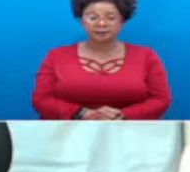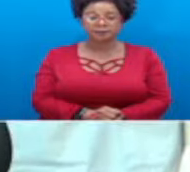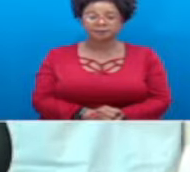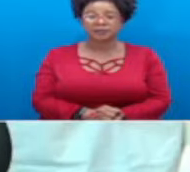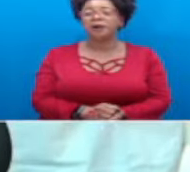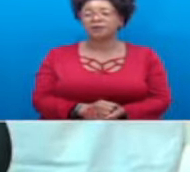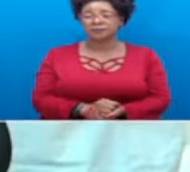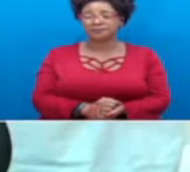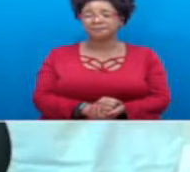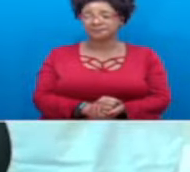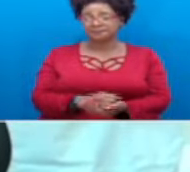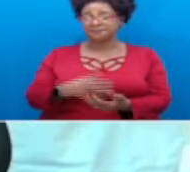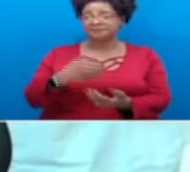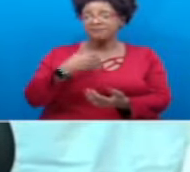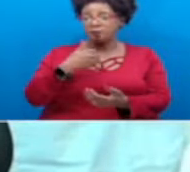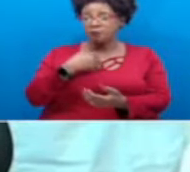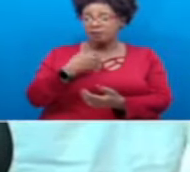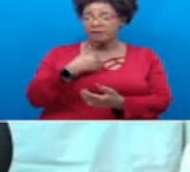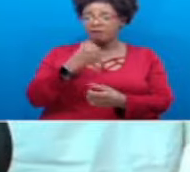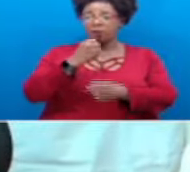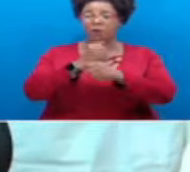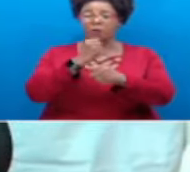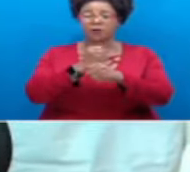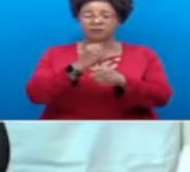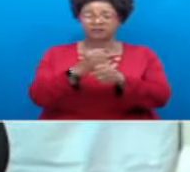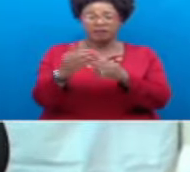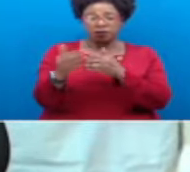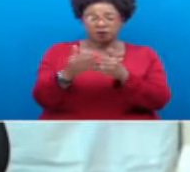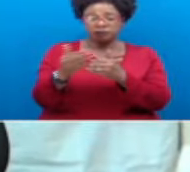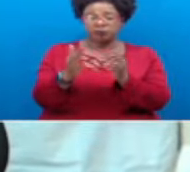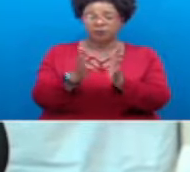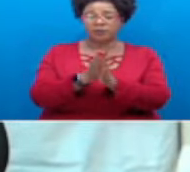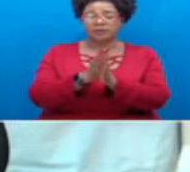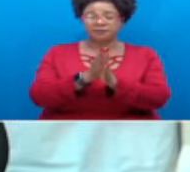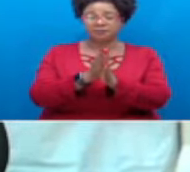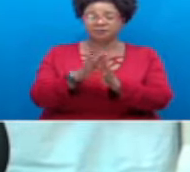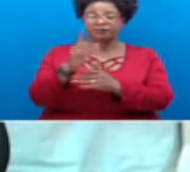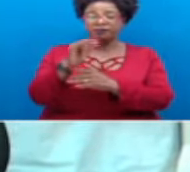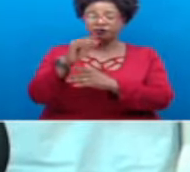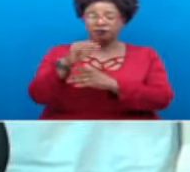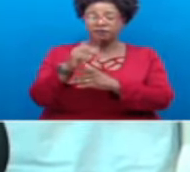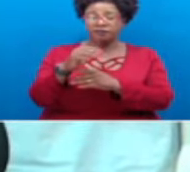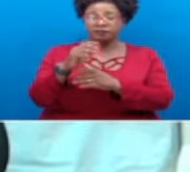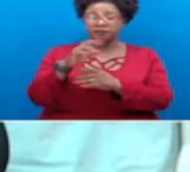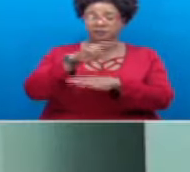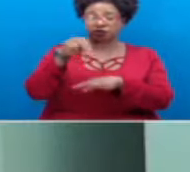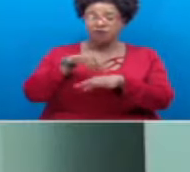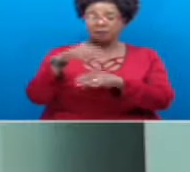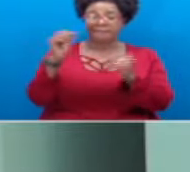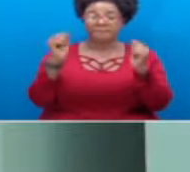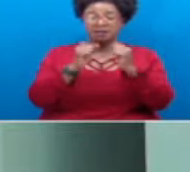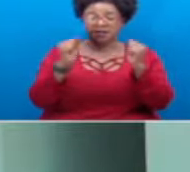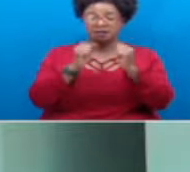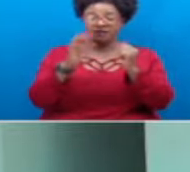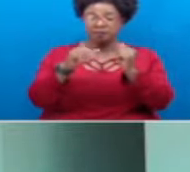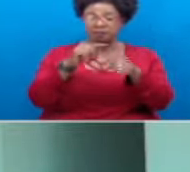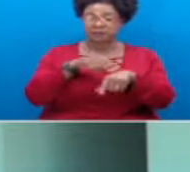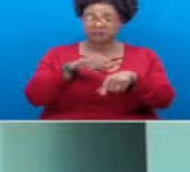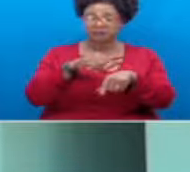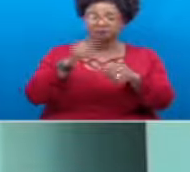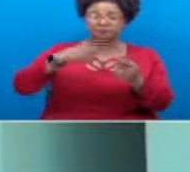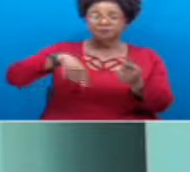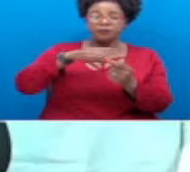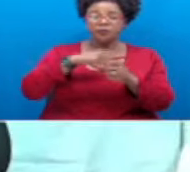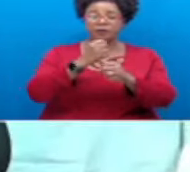We have worked very closely with the Division of National Malaria Control and the Ministry of Health from the time we were conducting